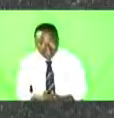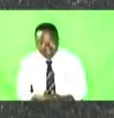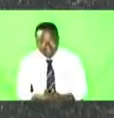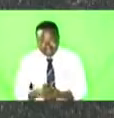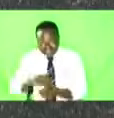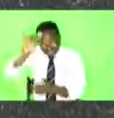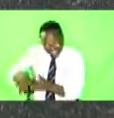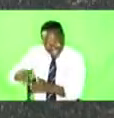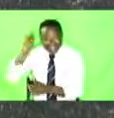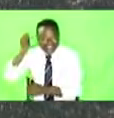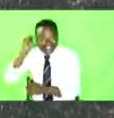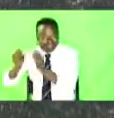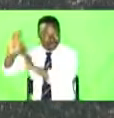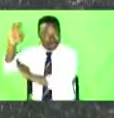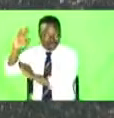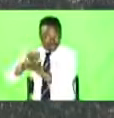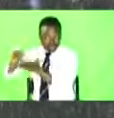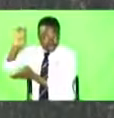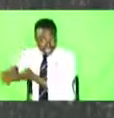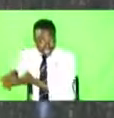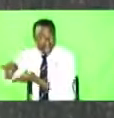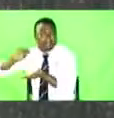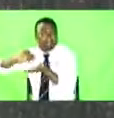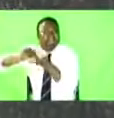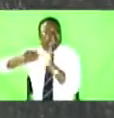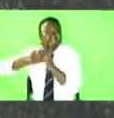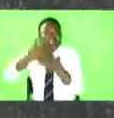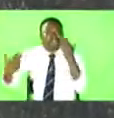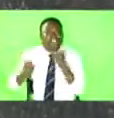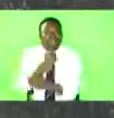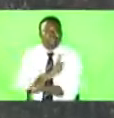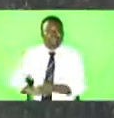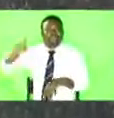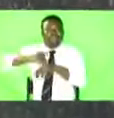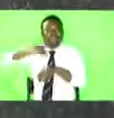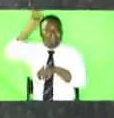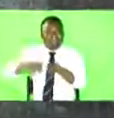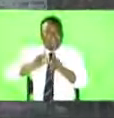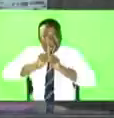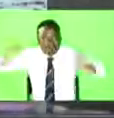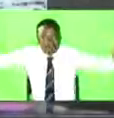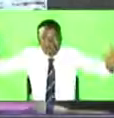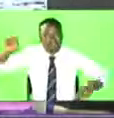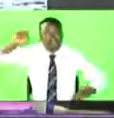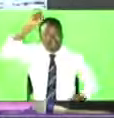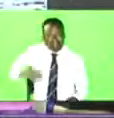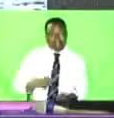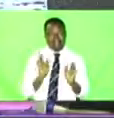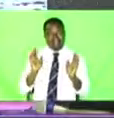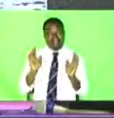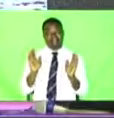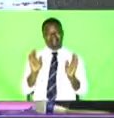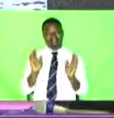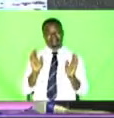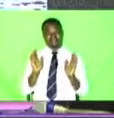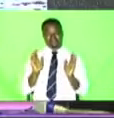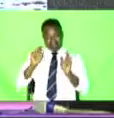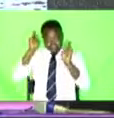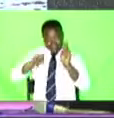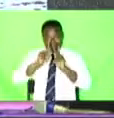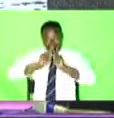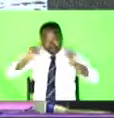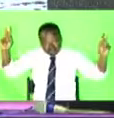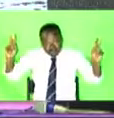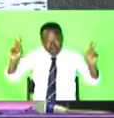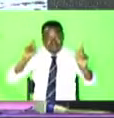this testimony of God is true, then this gospel of the kingdom ought to be preached. It ought to be preached